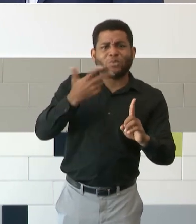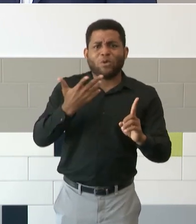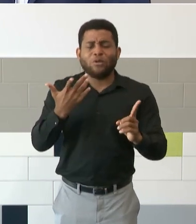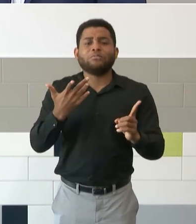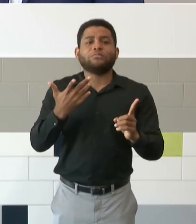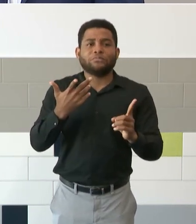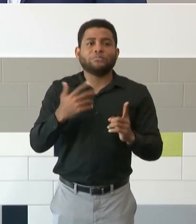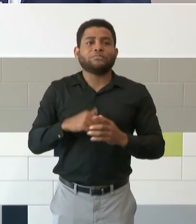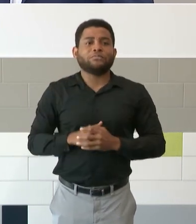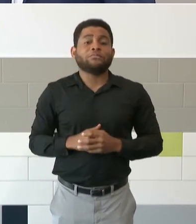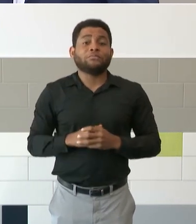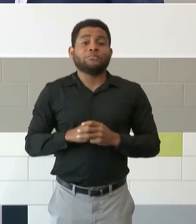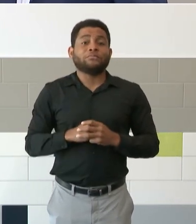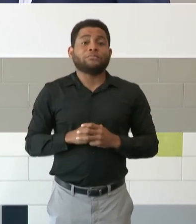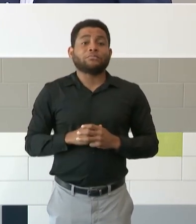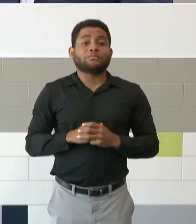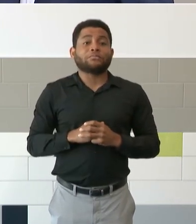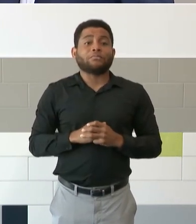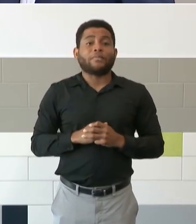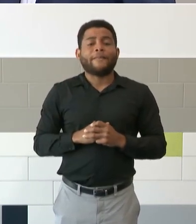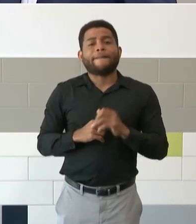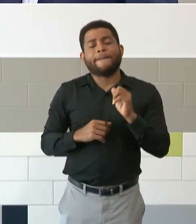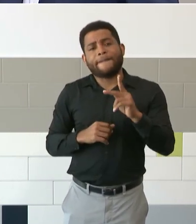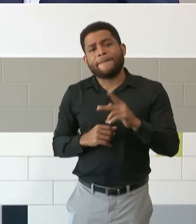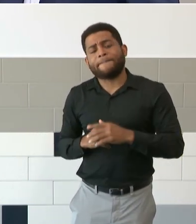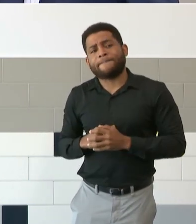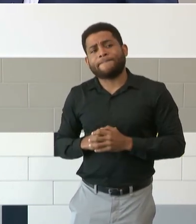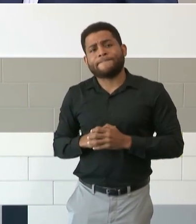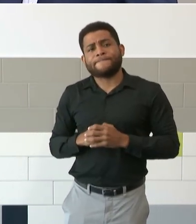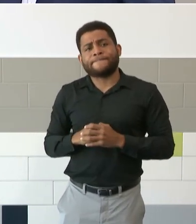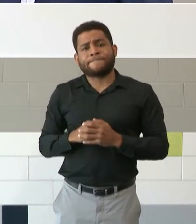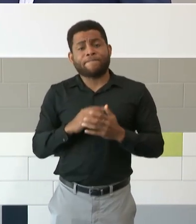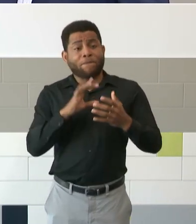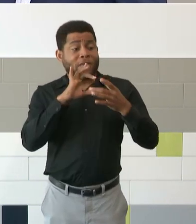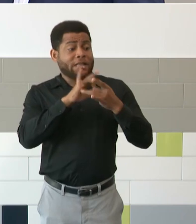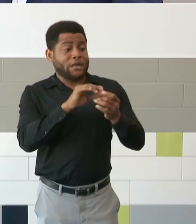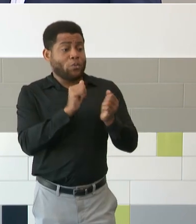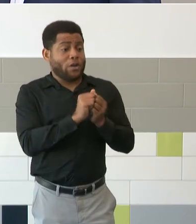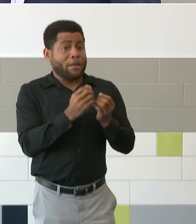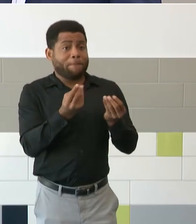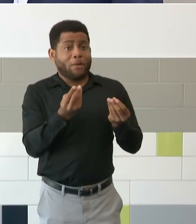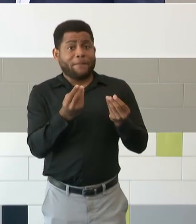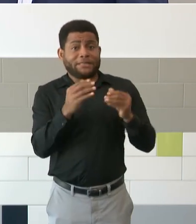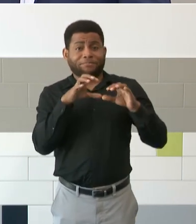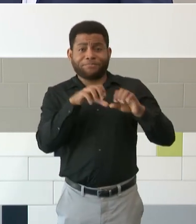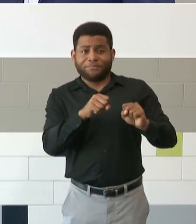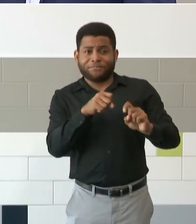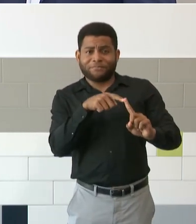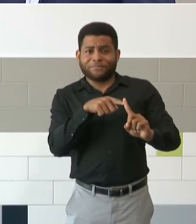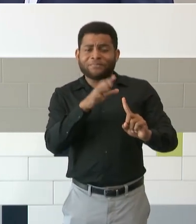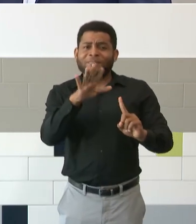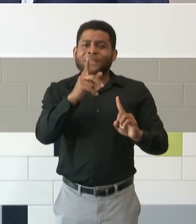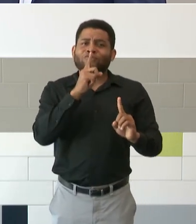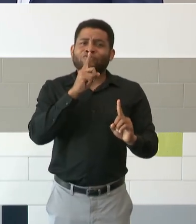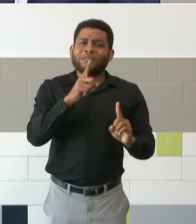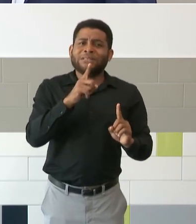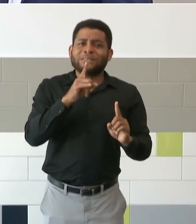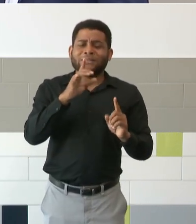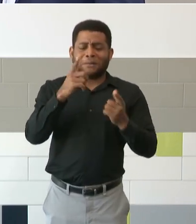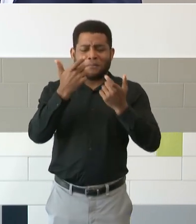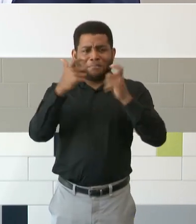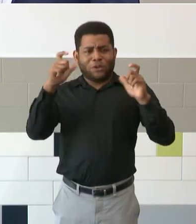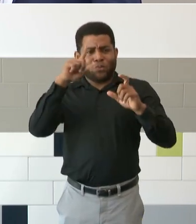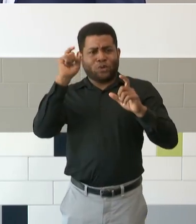So in regards to the acquisition of the property, and this is a bigger question as it relates to DGS and